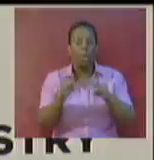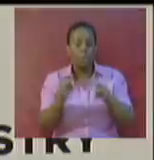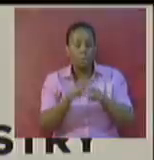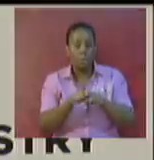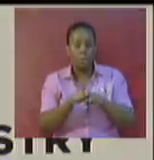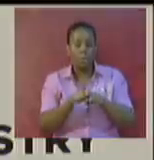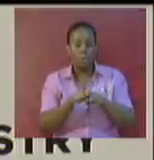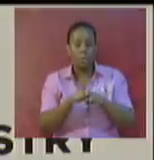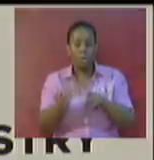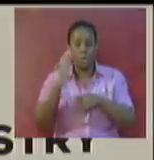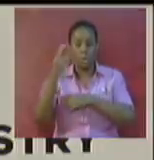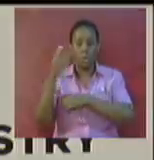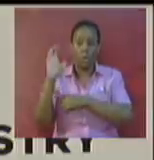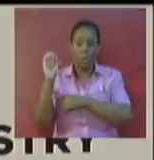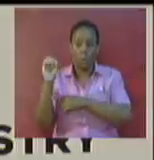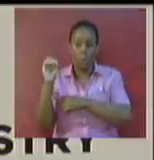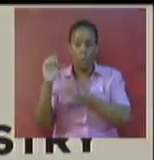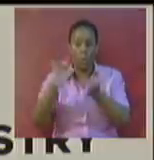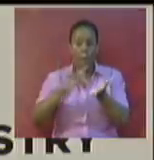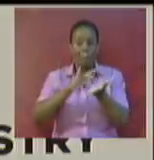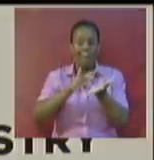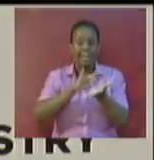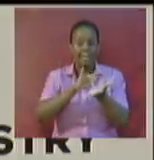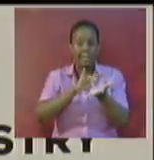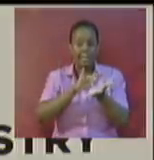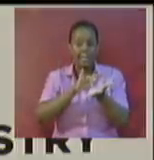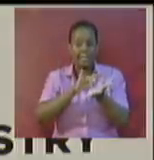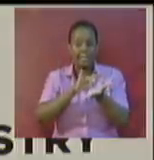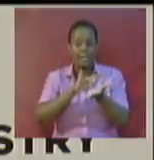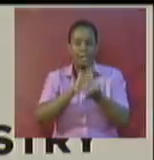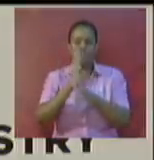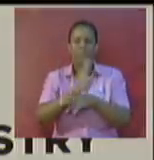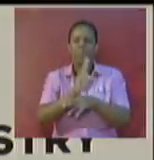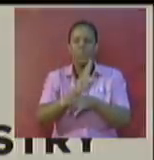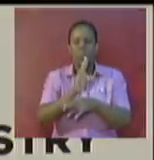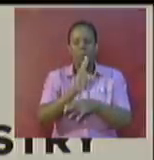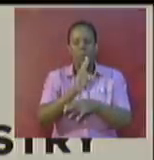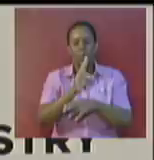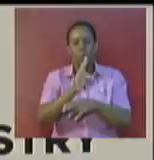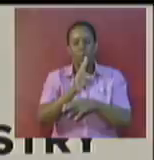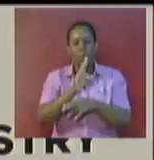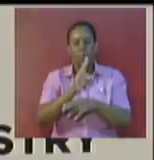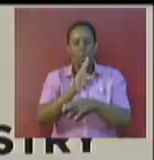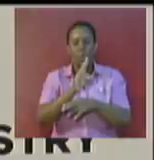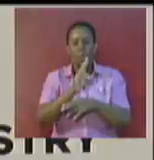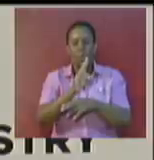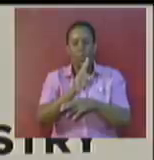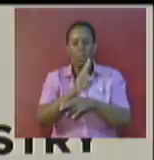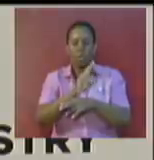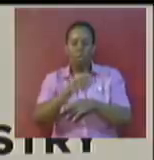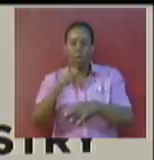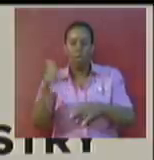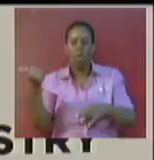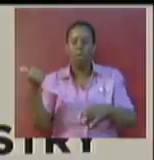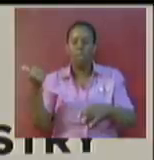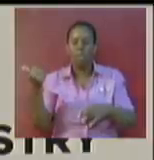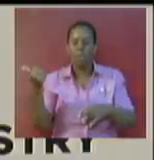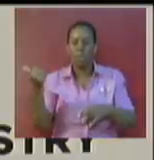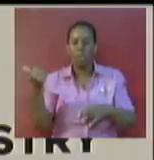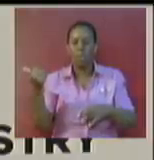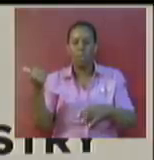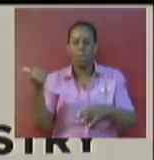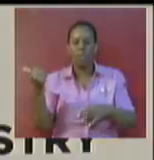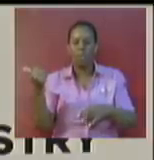medication, for example, aside from WHO, and you mentioned other territories. There's stringent regulatory authorities, for example,